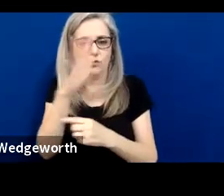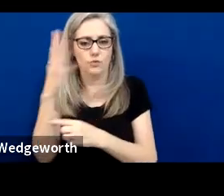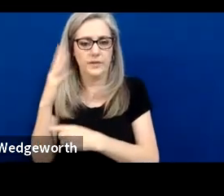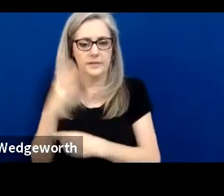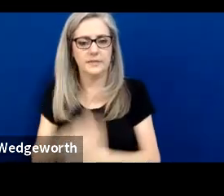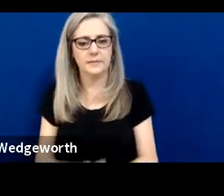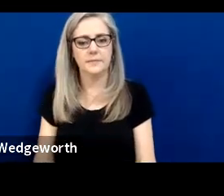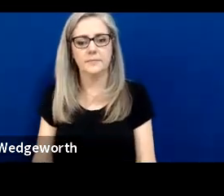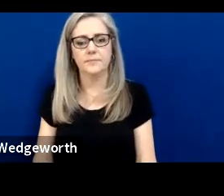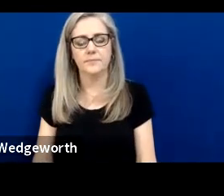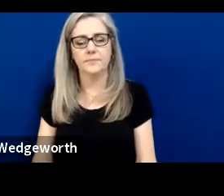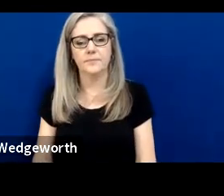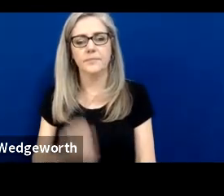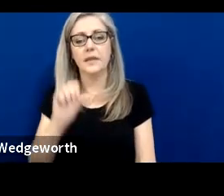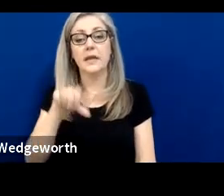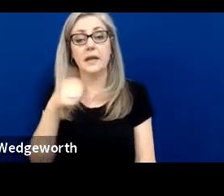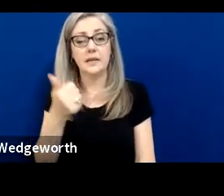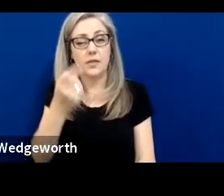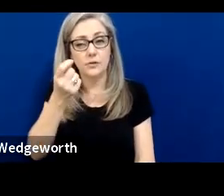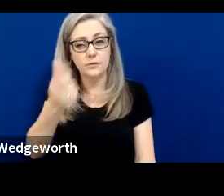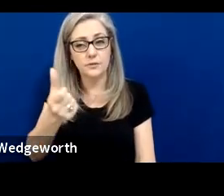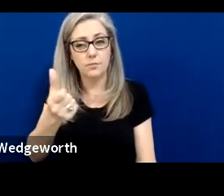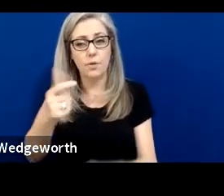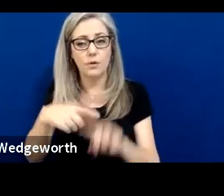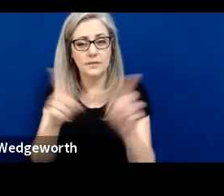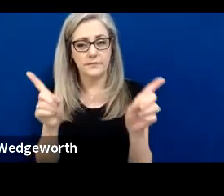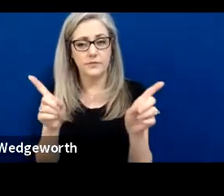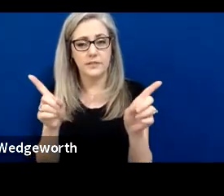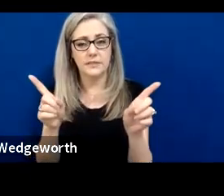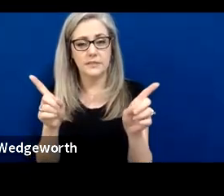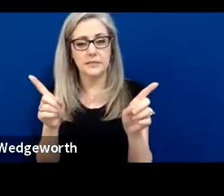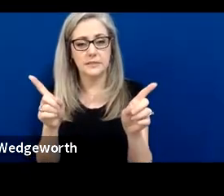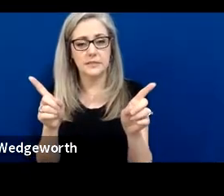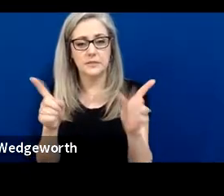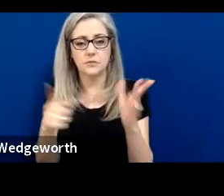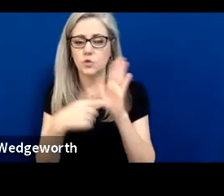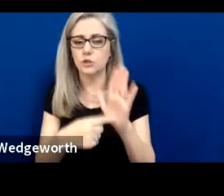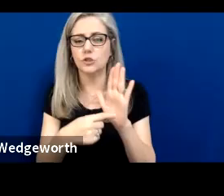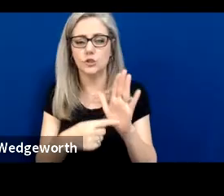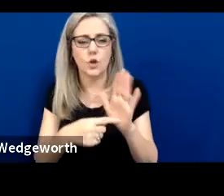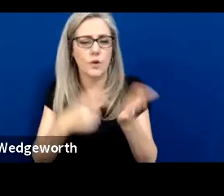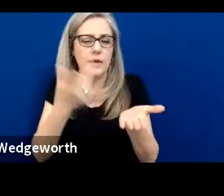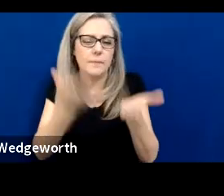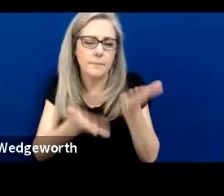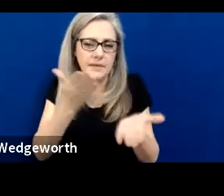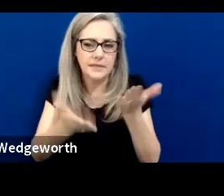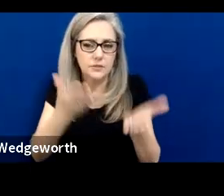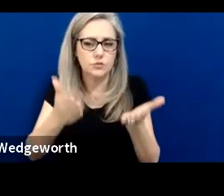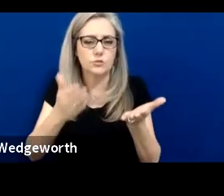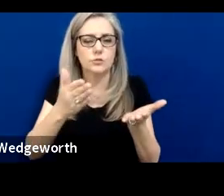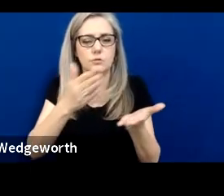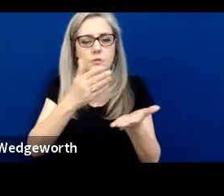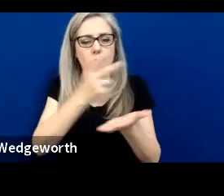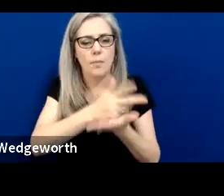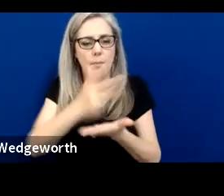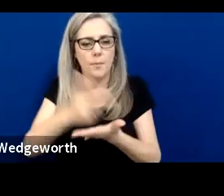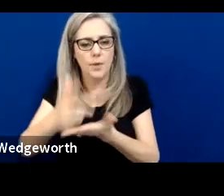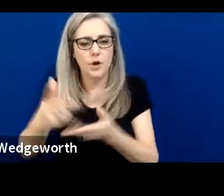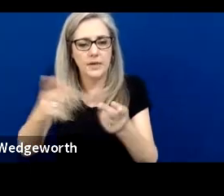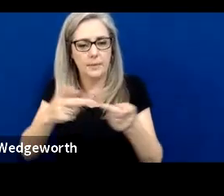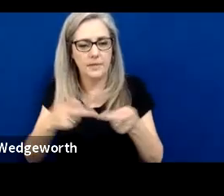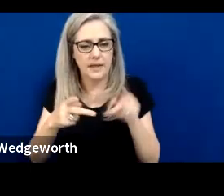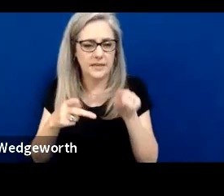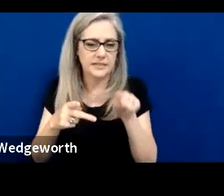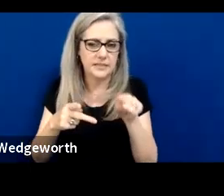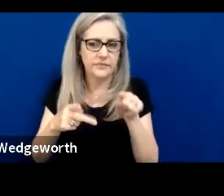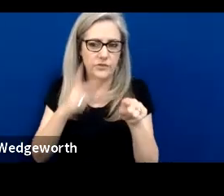Another small difference, we're just showing the potential parking area at the end of